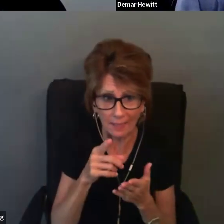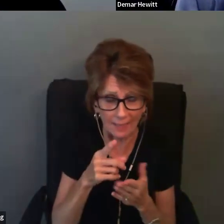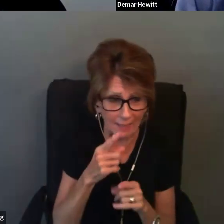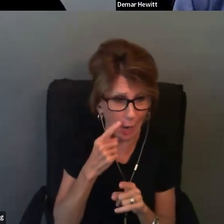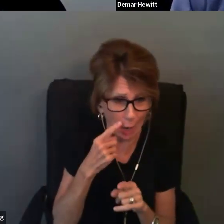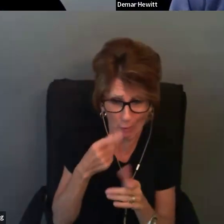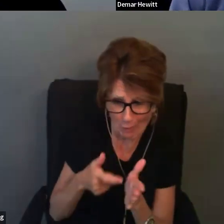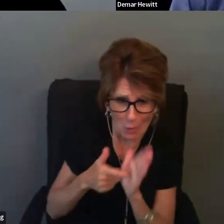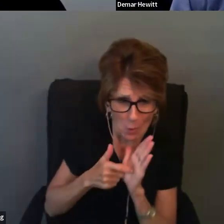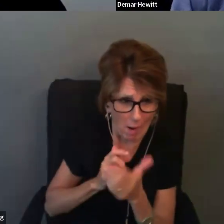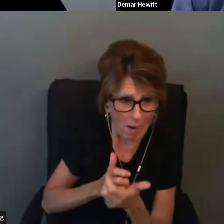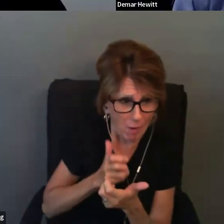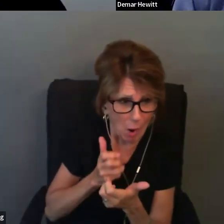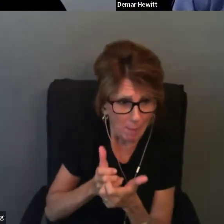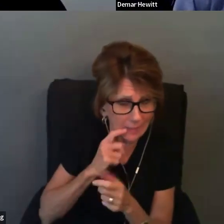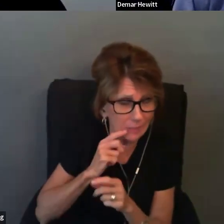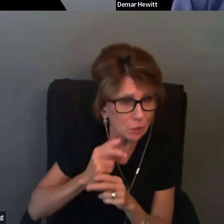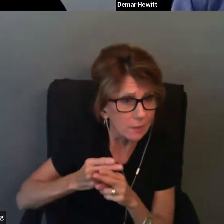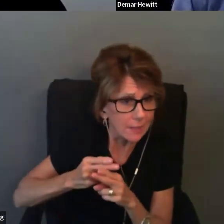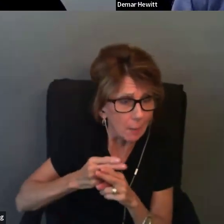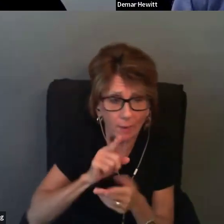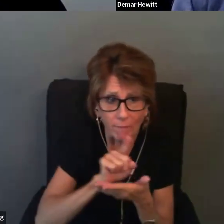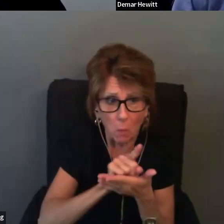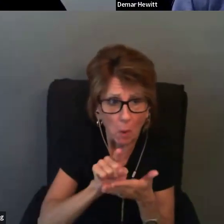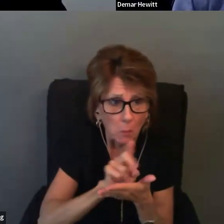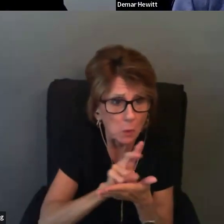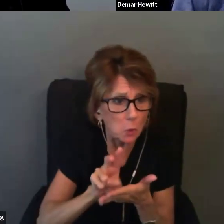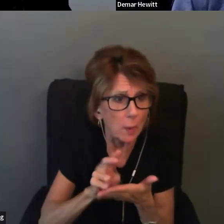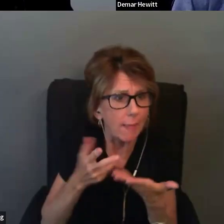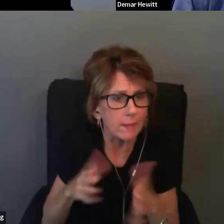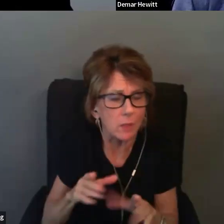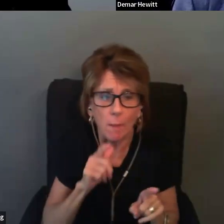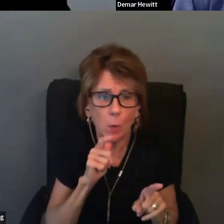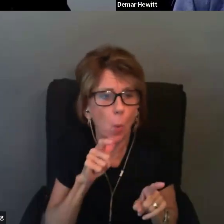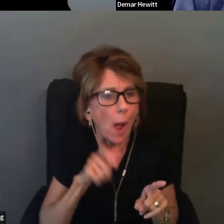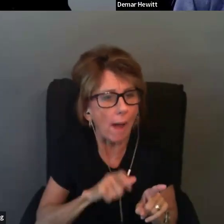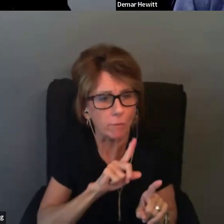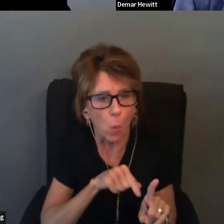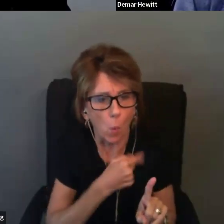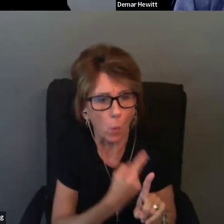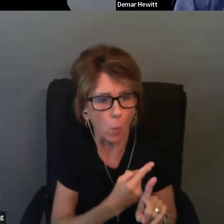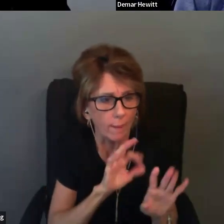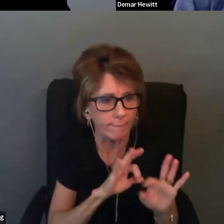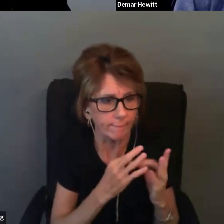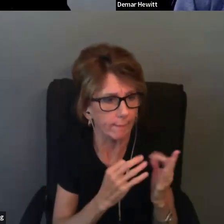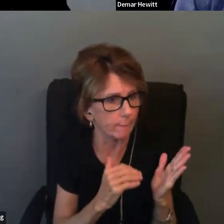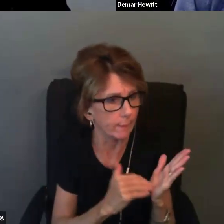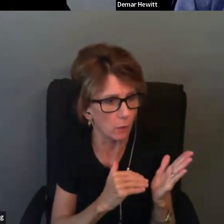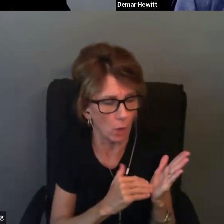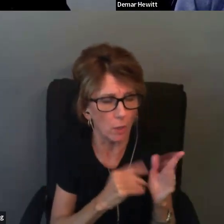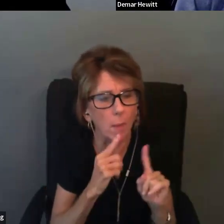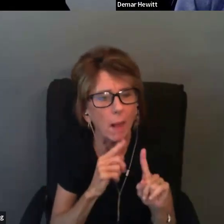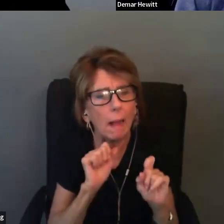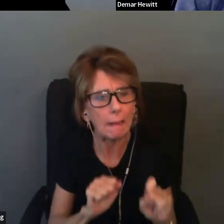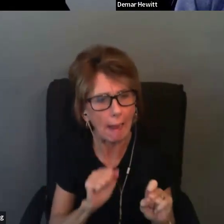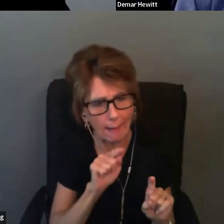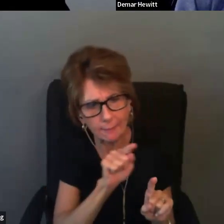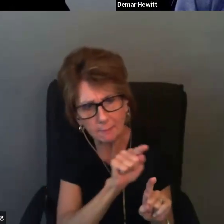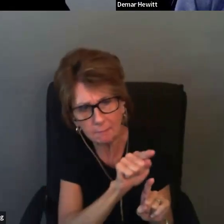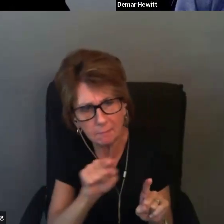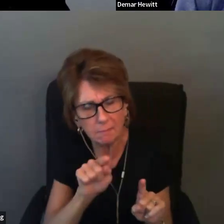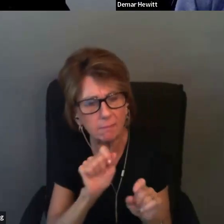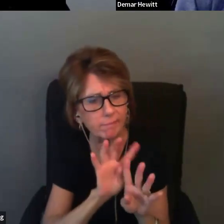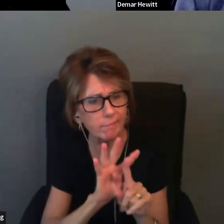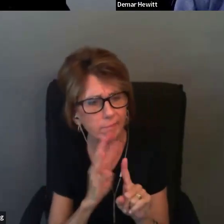them to make that determination. But it doesn't have to be your doctor. It is the person that is best placed